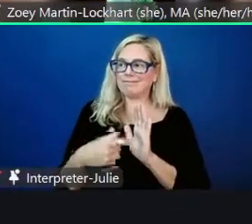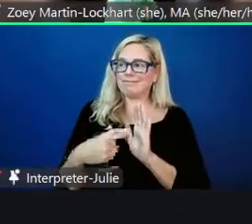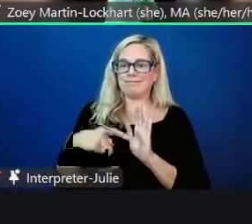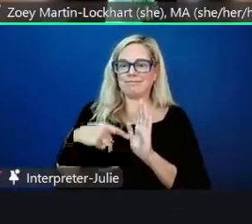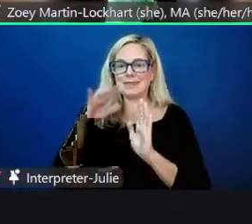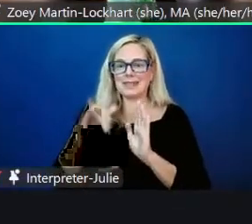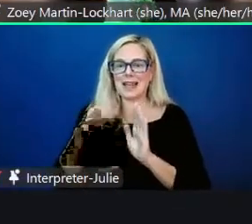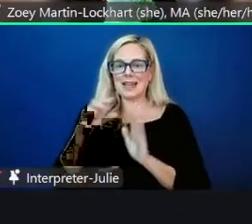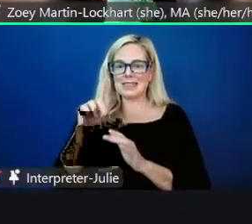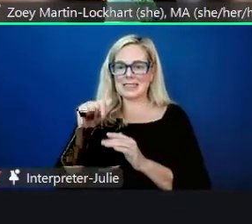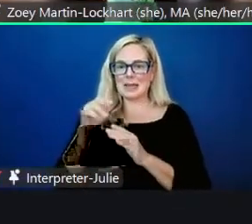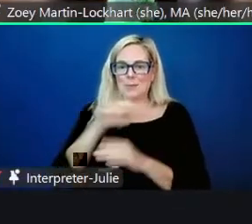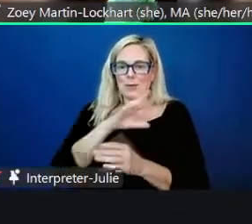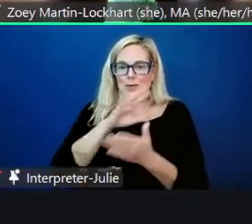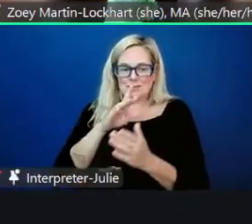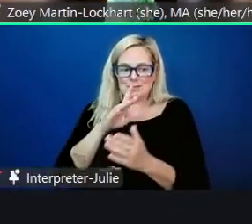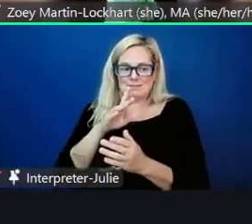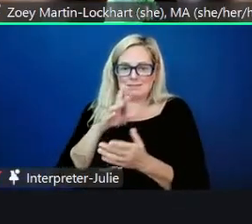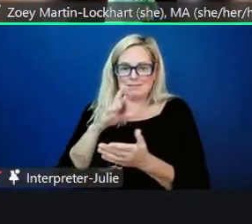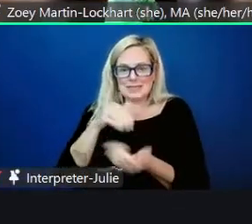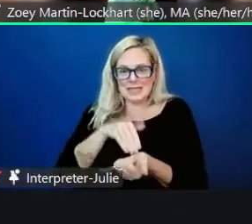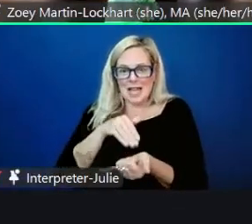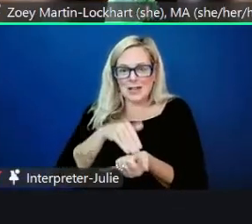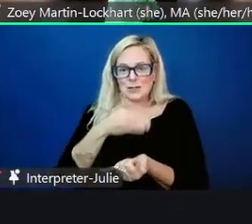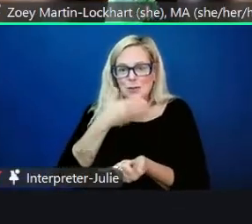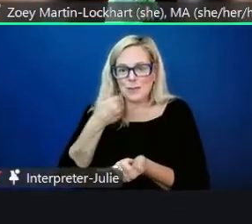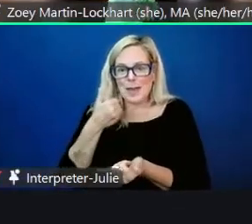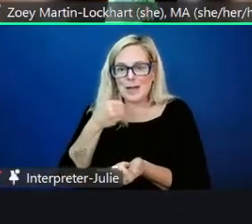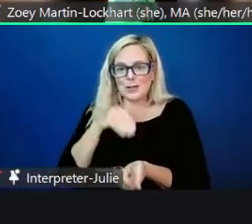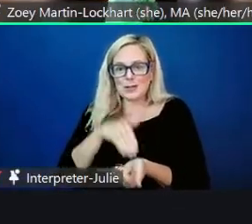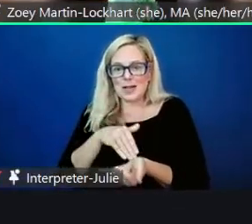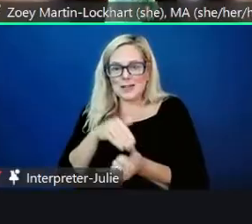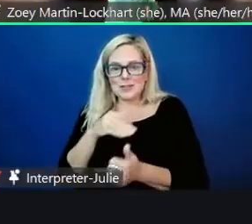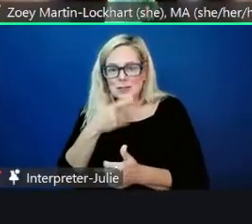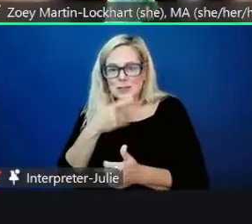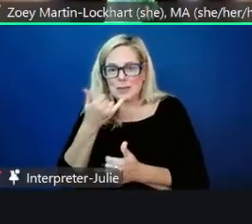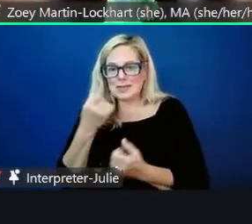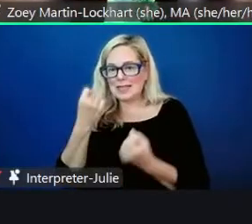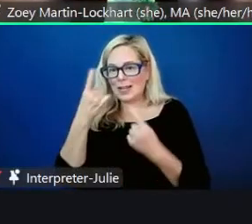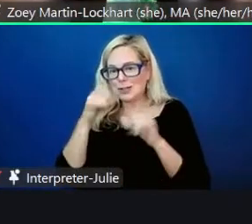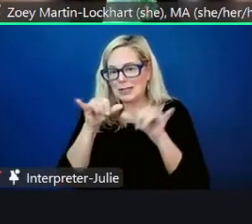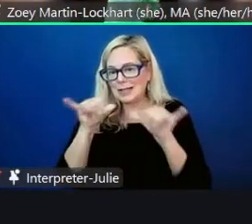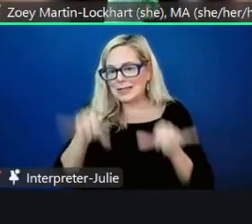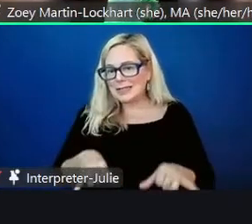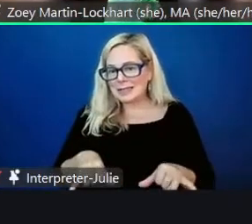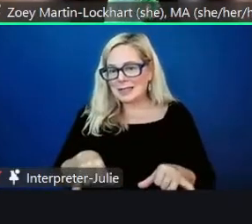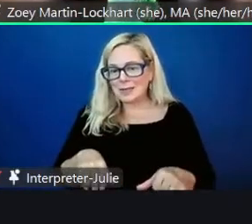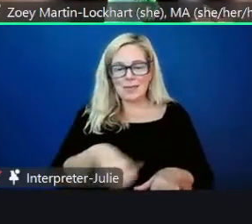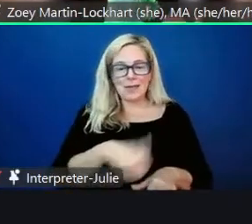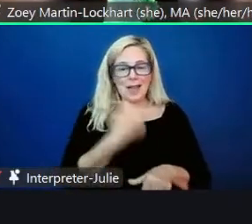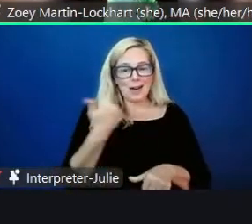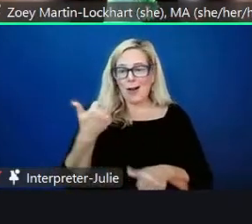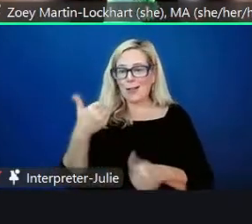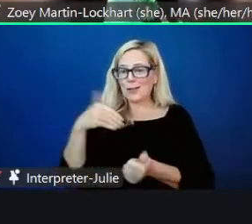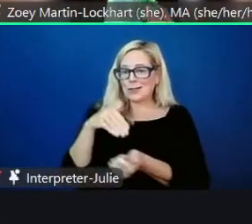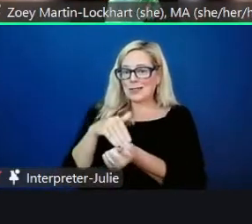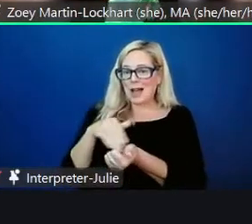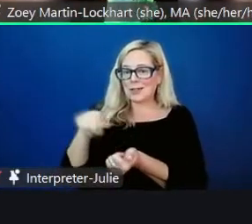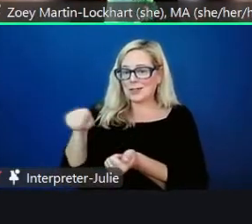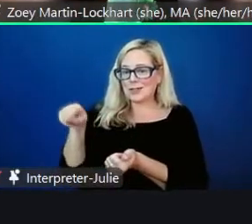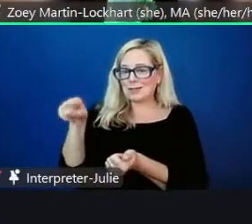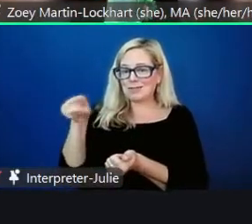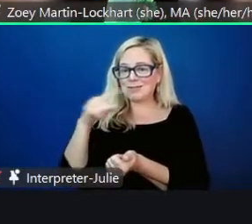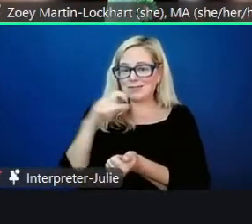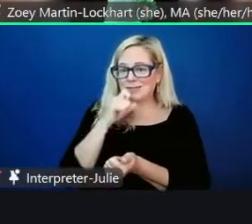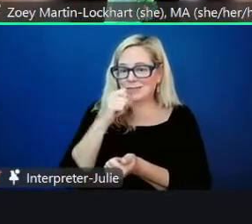and understand the system in ways others don't. A while ago on a dog walk, I was